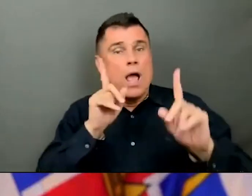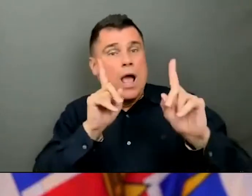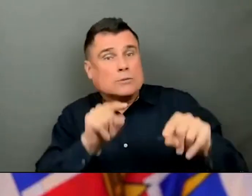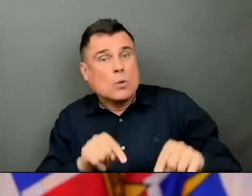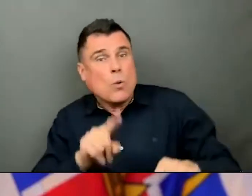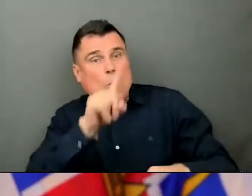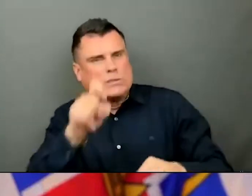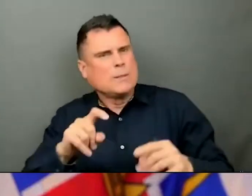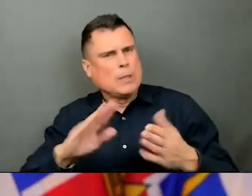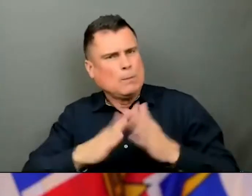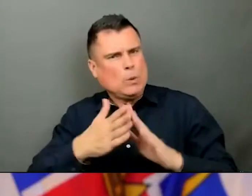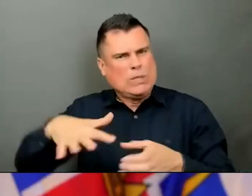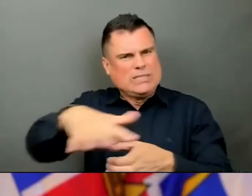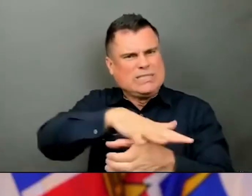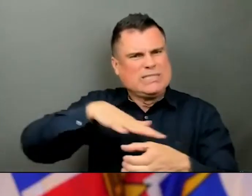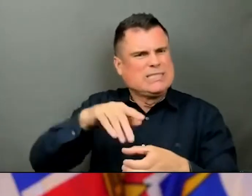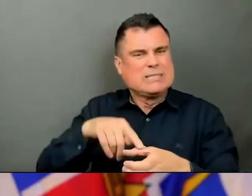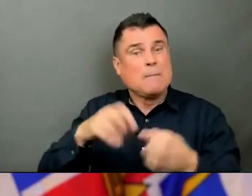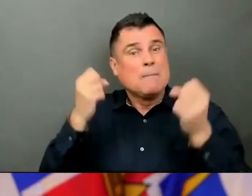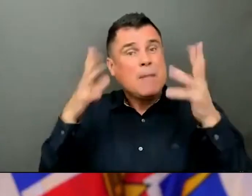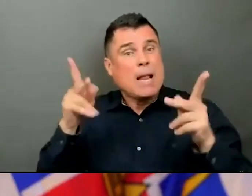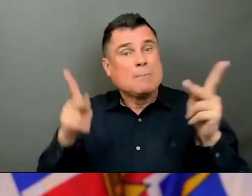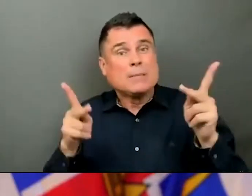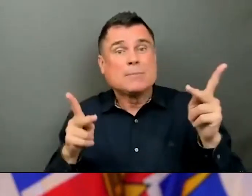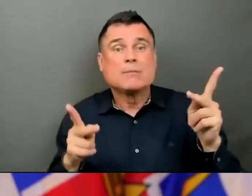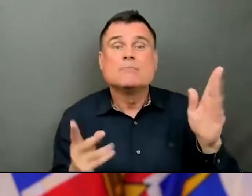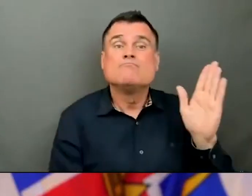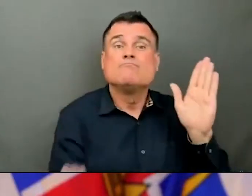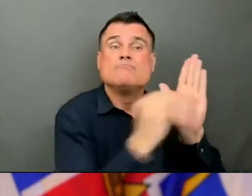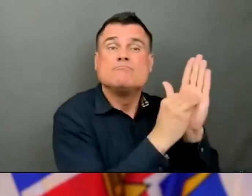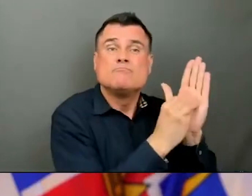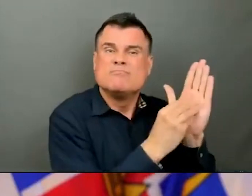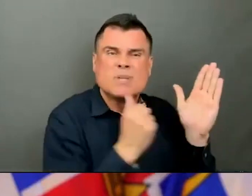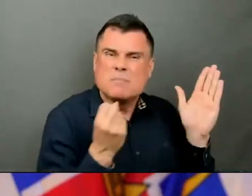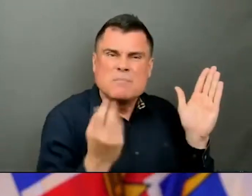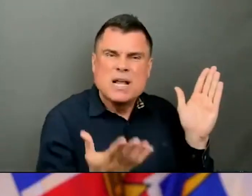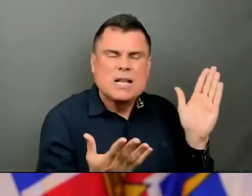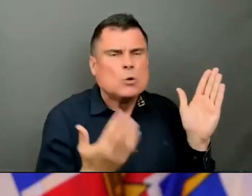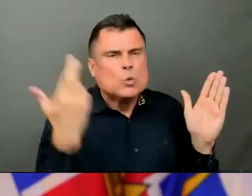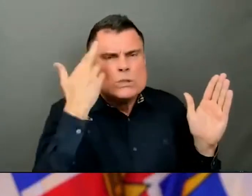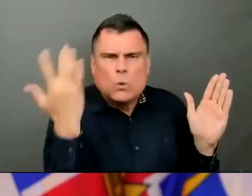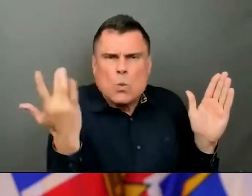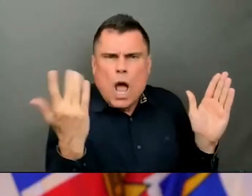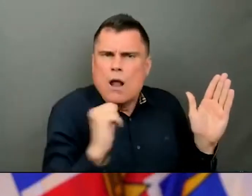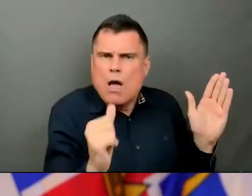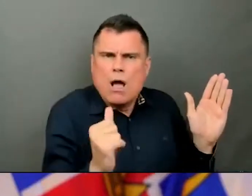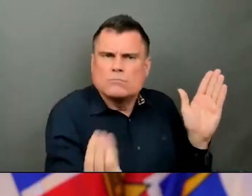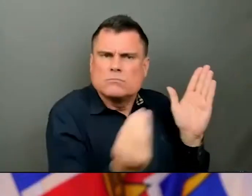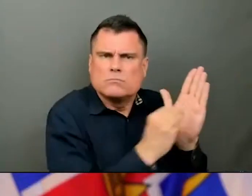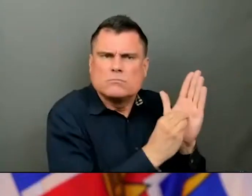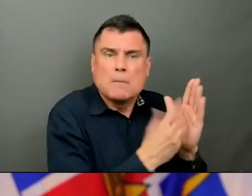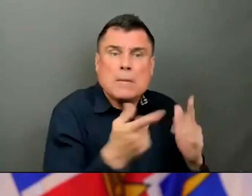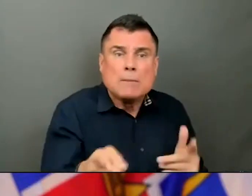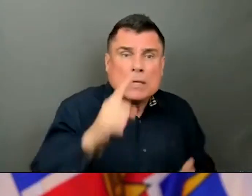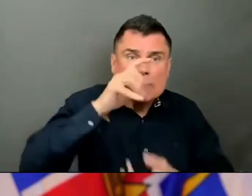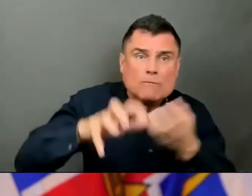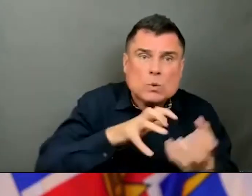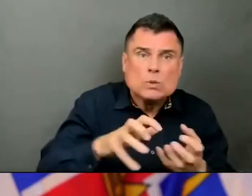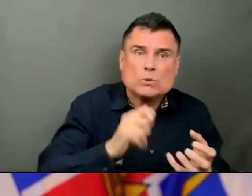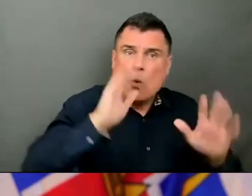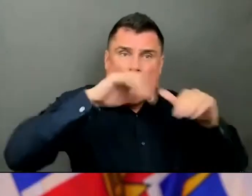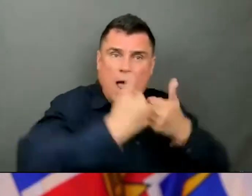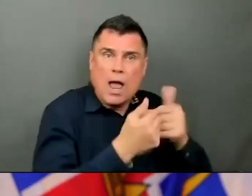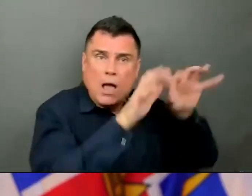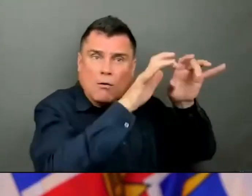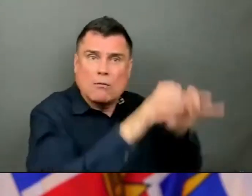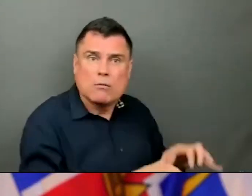of registration. Is, what is that? Is it because people don't know how the system works, don't know where to go